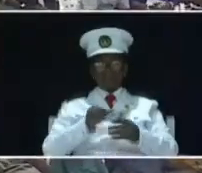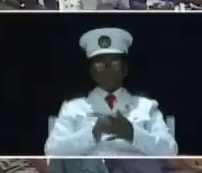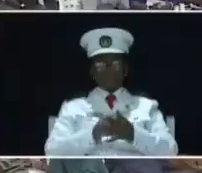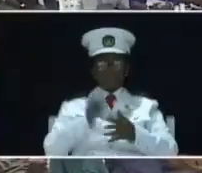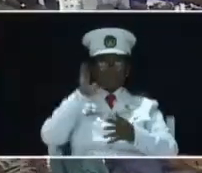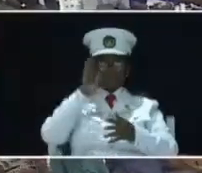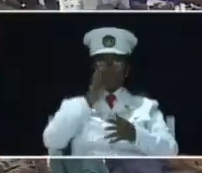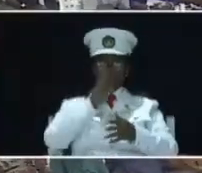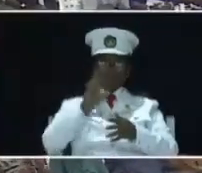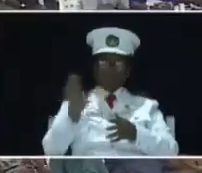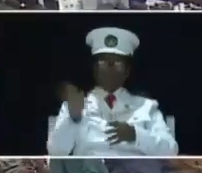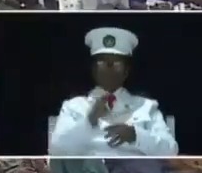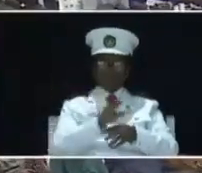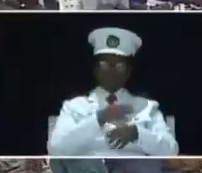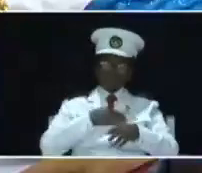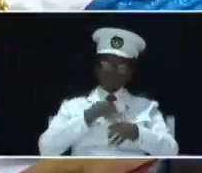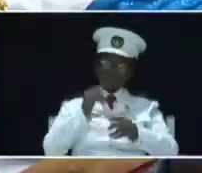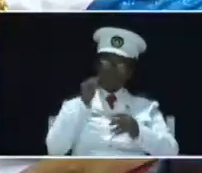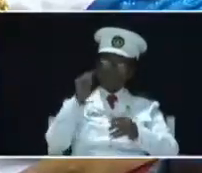too.